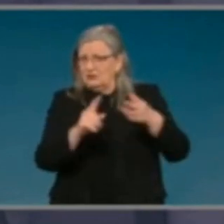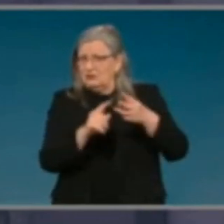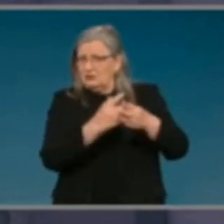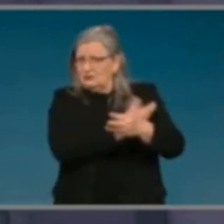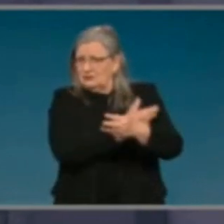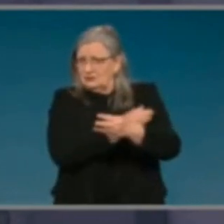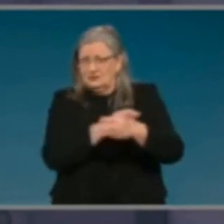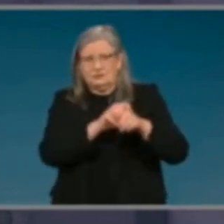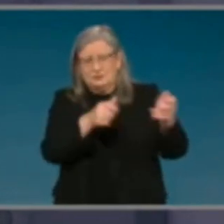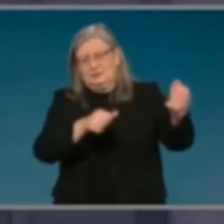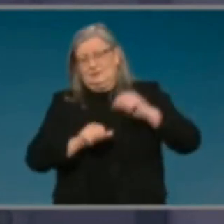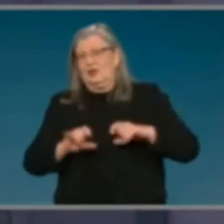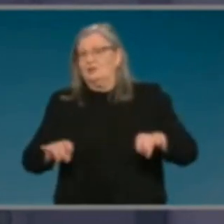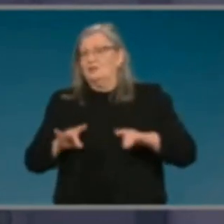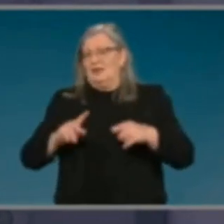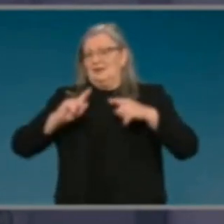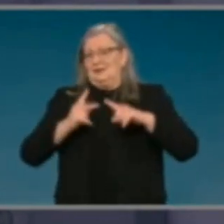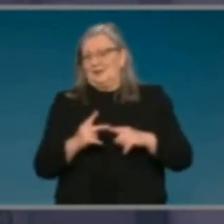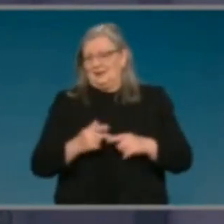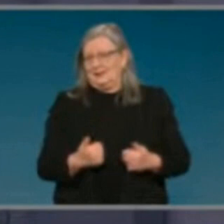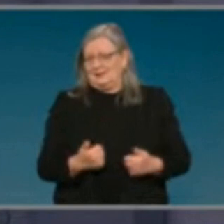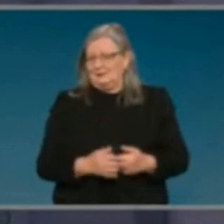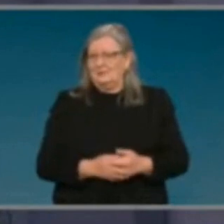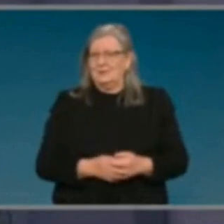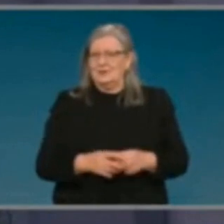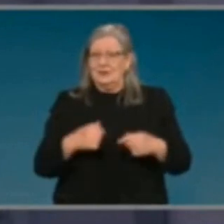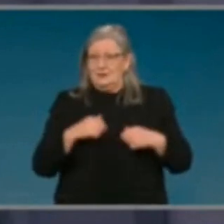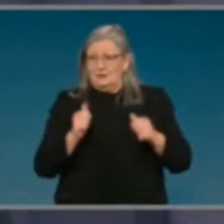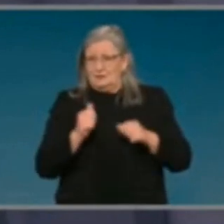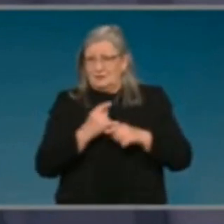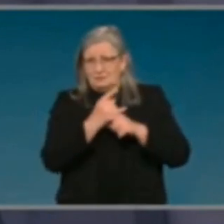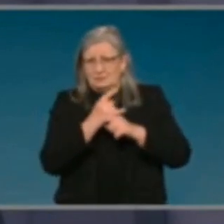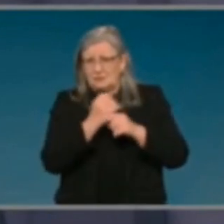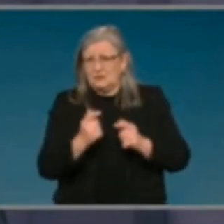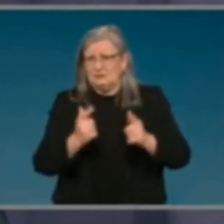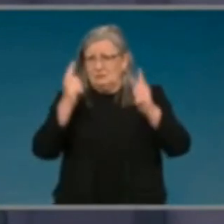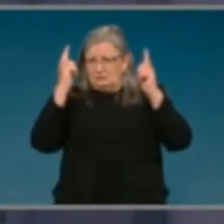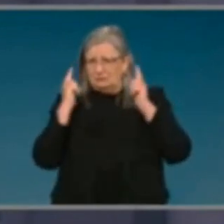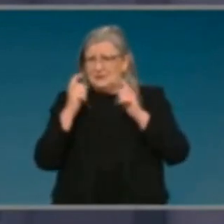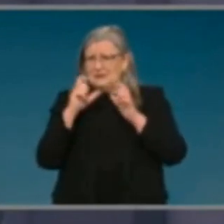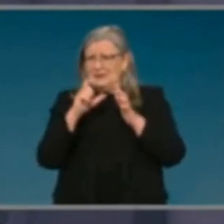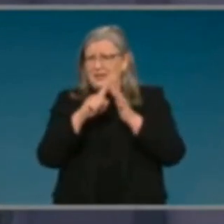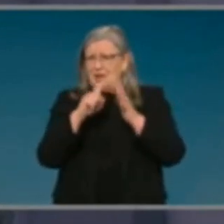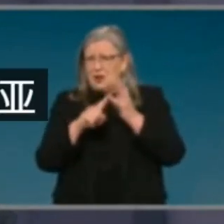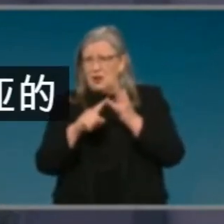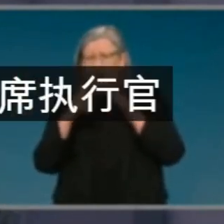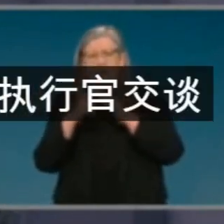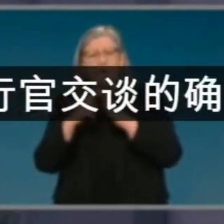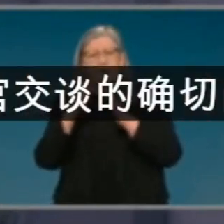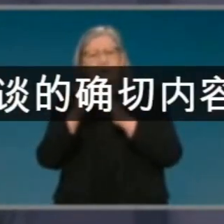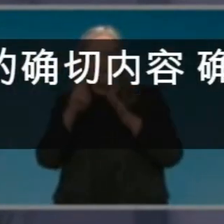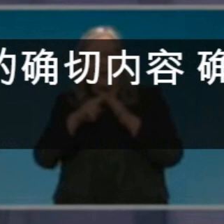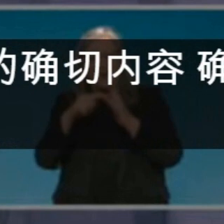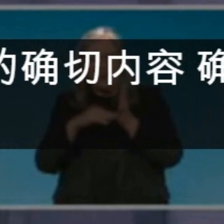the CEOs of Pfizer and Moderna Australia over the course of the last 24 hours, confirmed